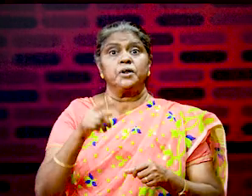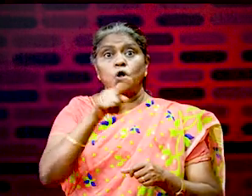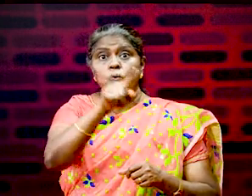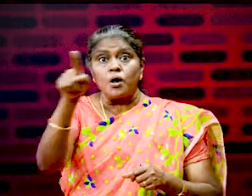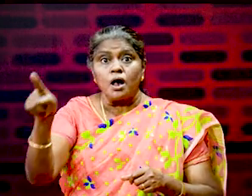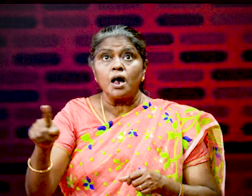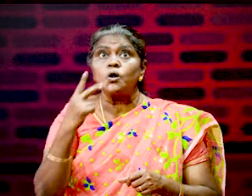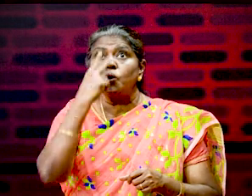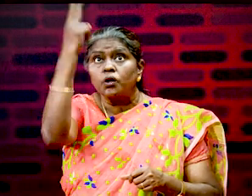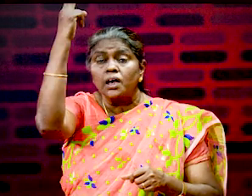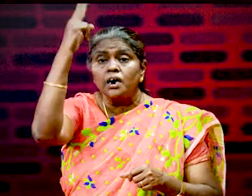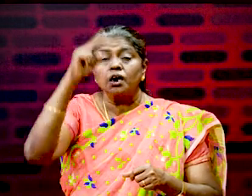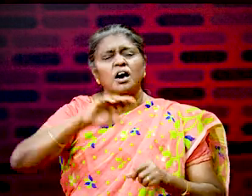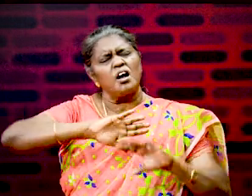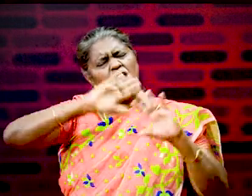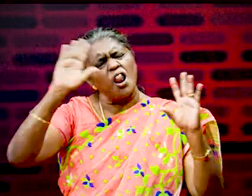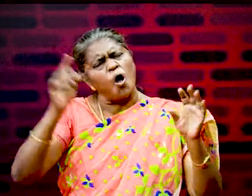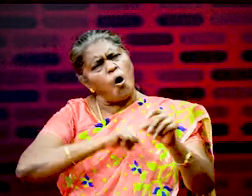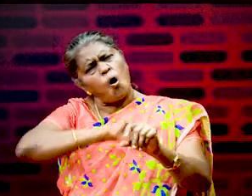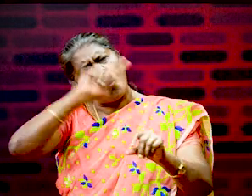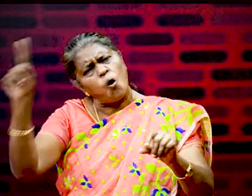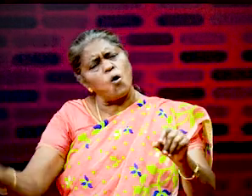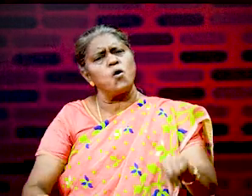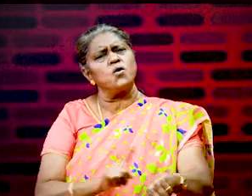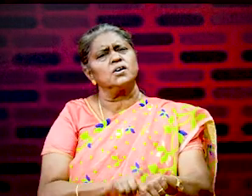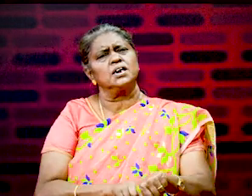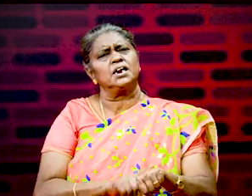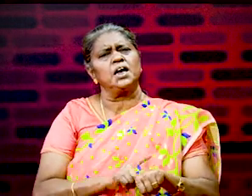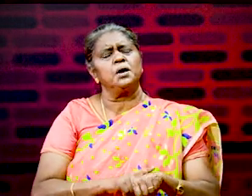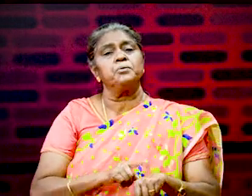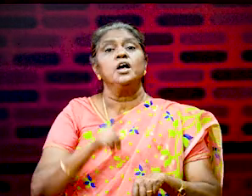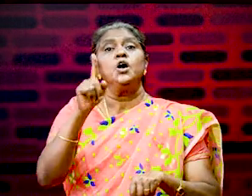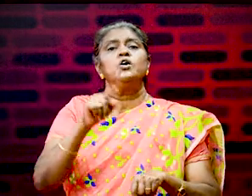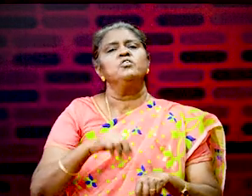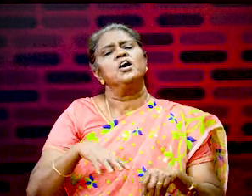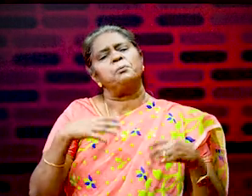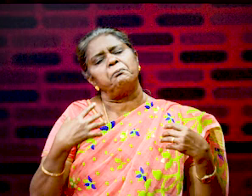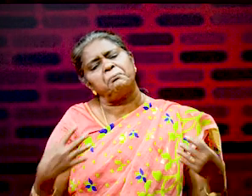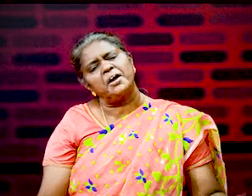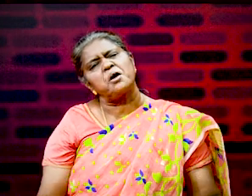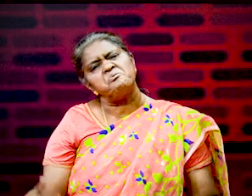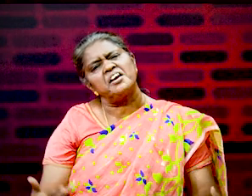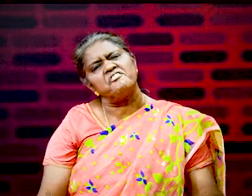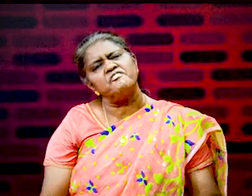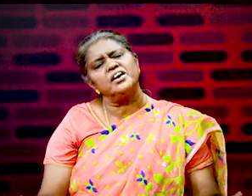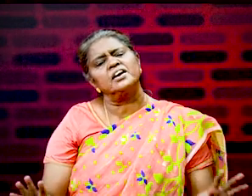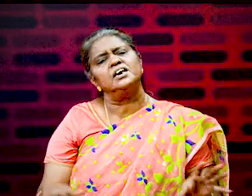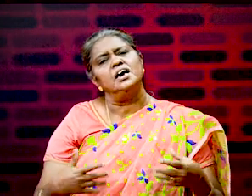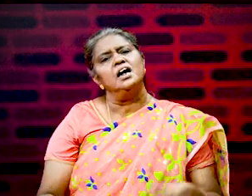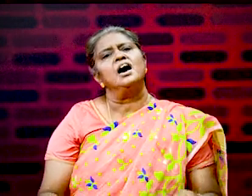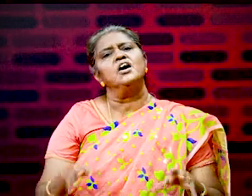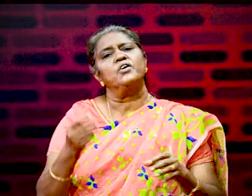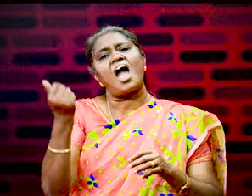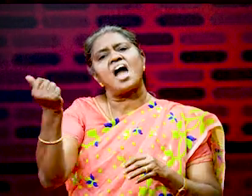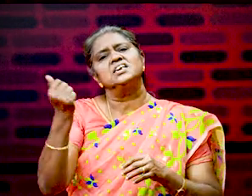unto God for a long time, and you have become very weak. Your knees have become weak and your hands have become weak. You are